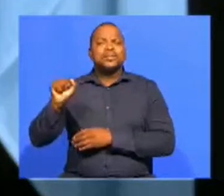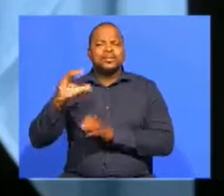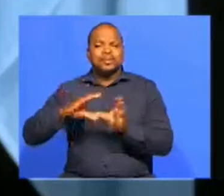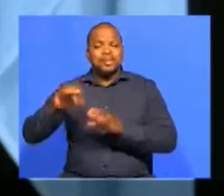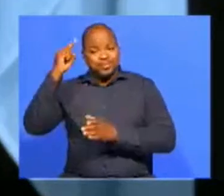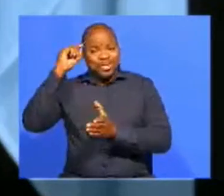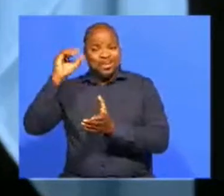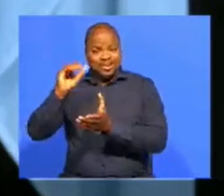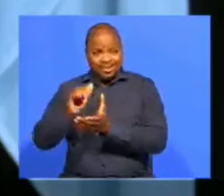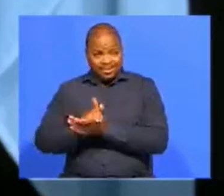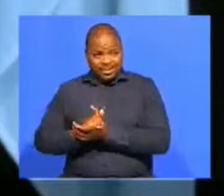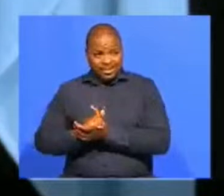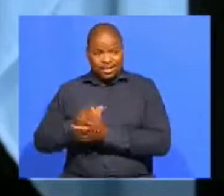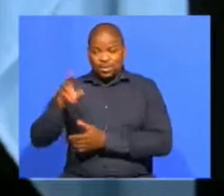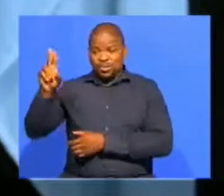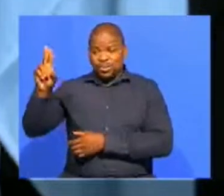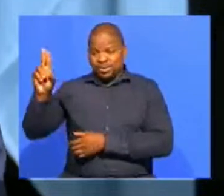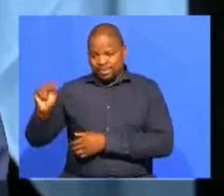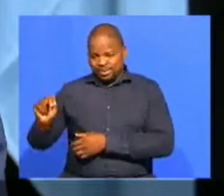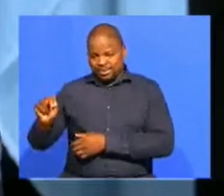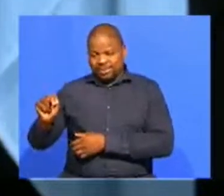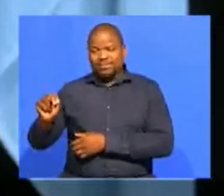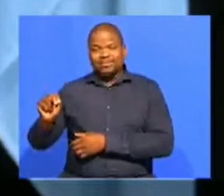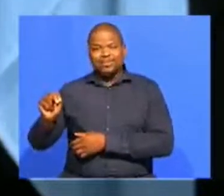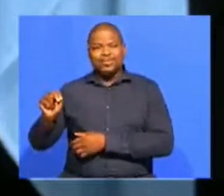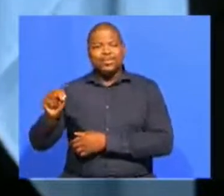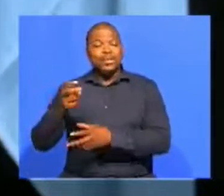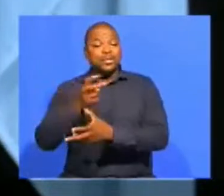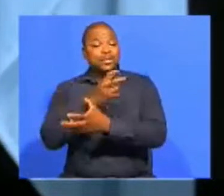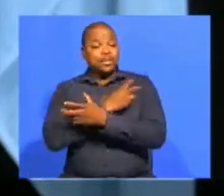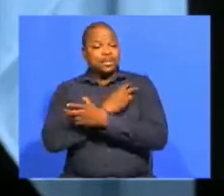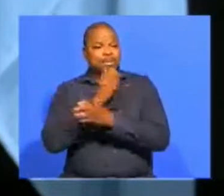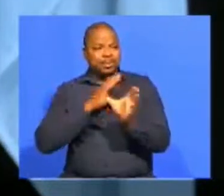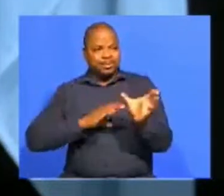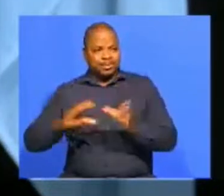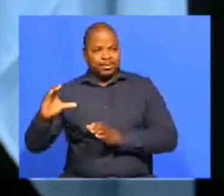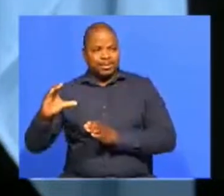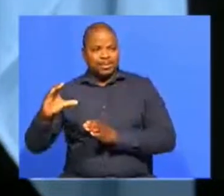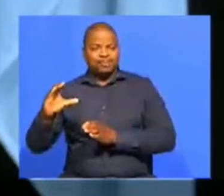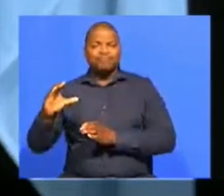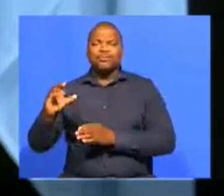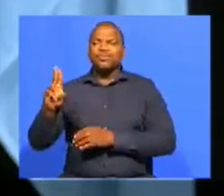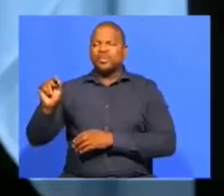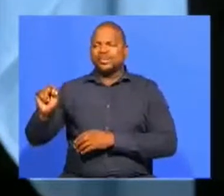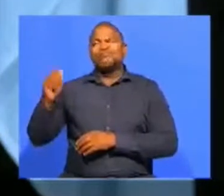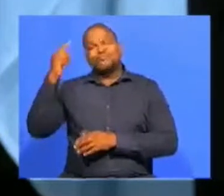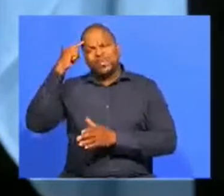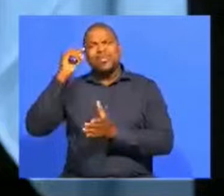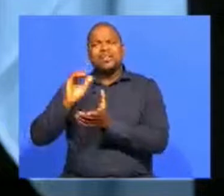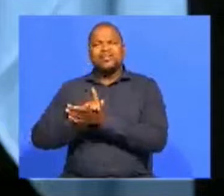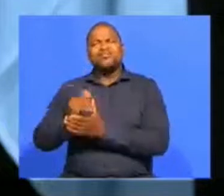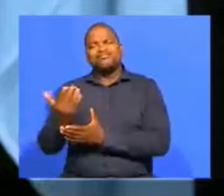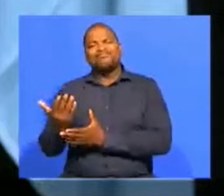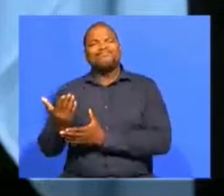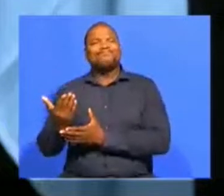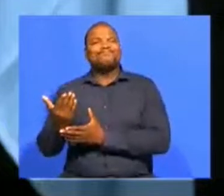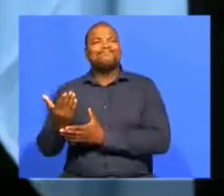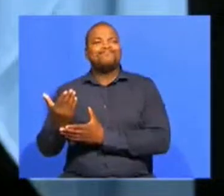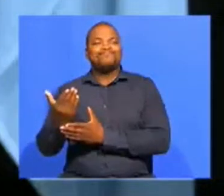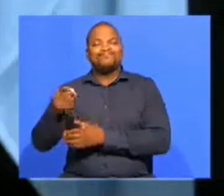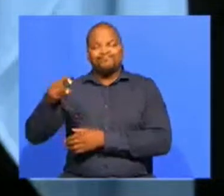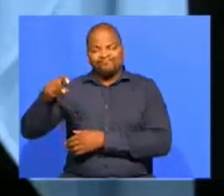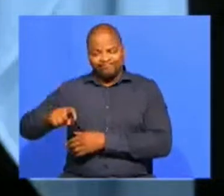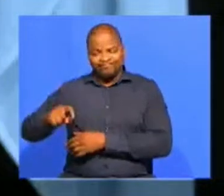we believe in that the United Nations Security Council and the United Nations itself need to